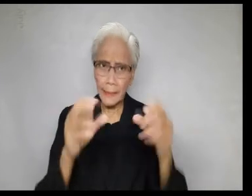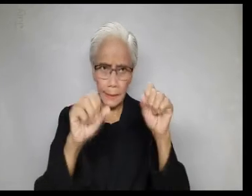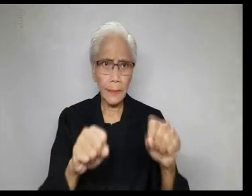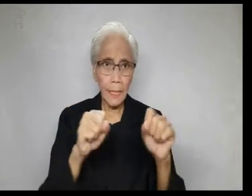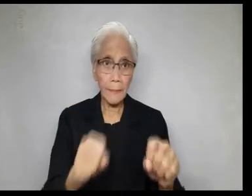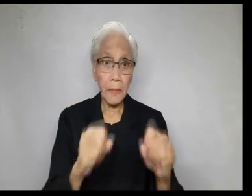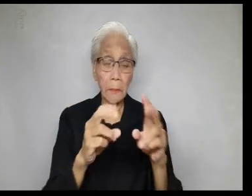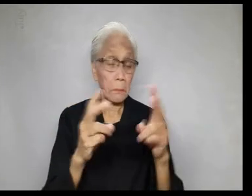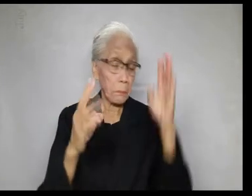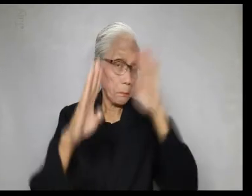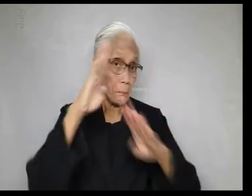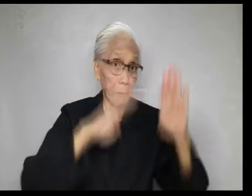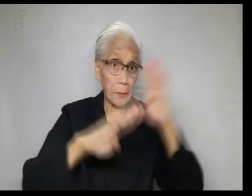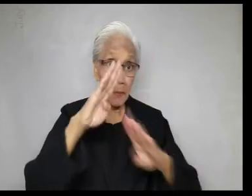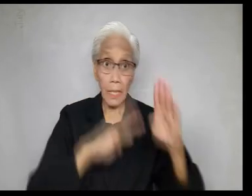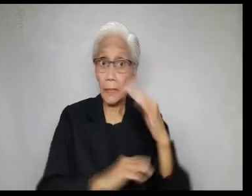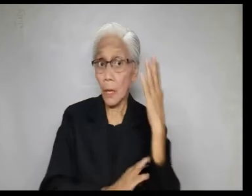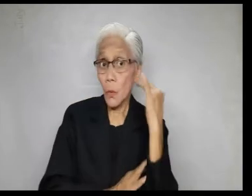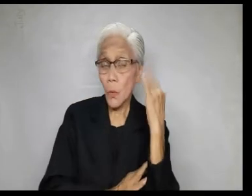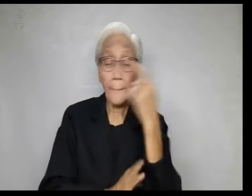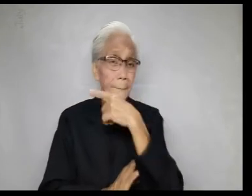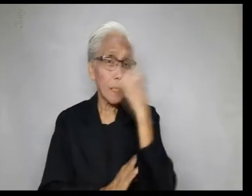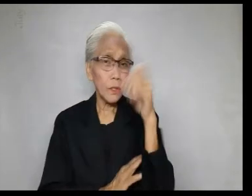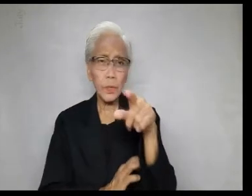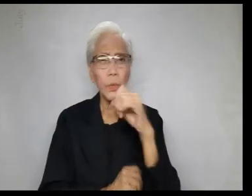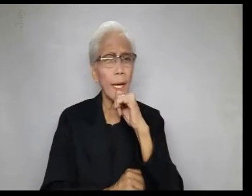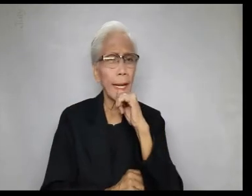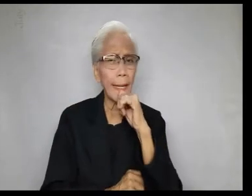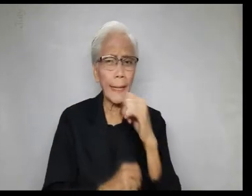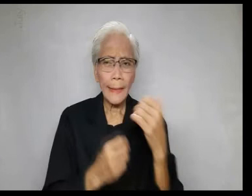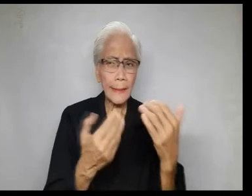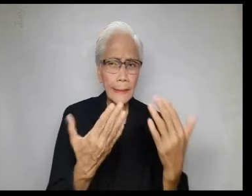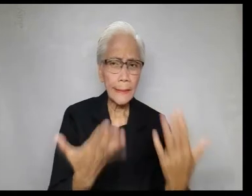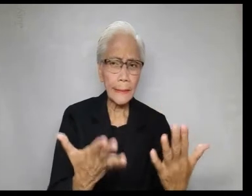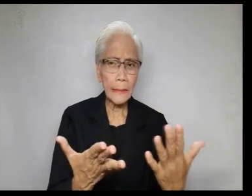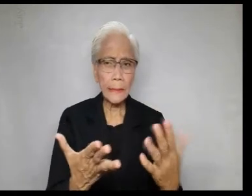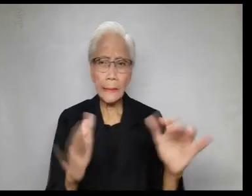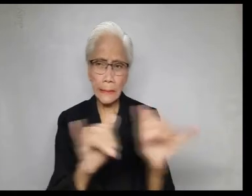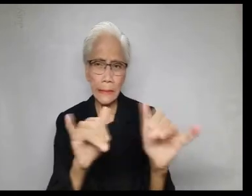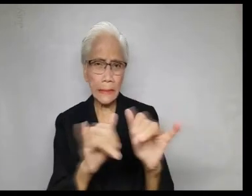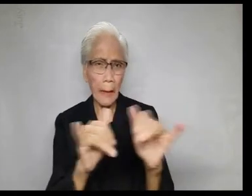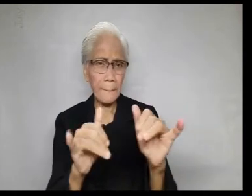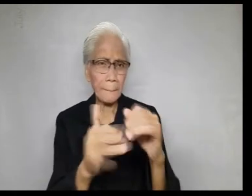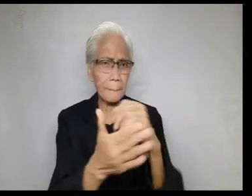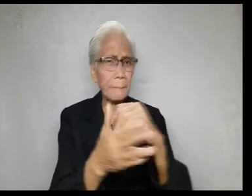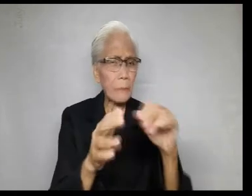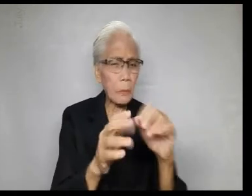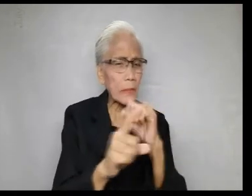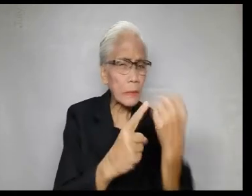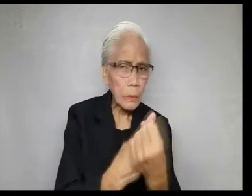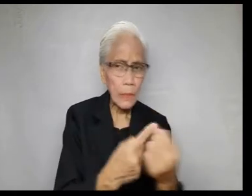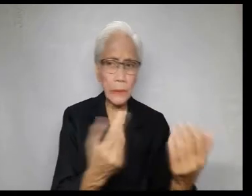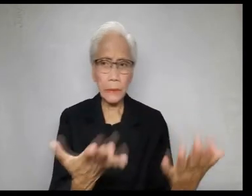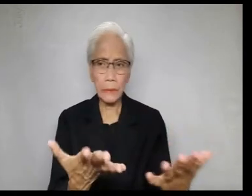in marital relationships, mind you, this can be very problematic because you are not in